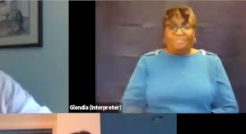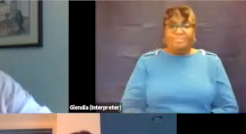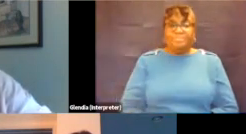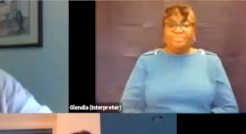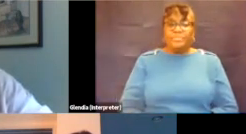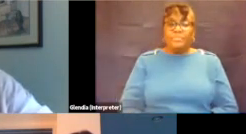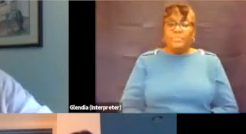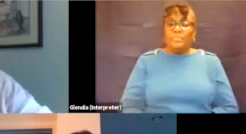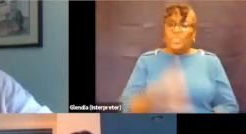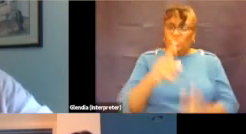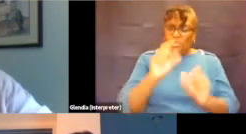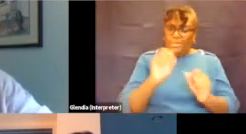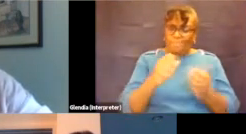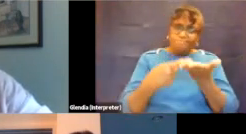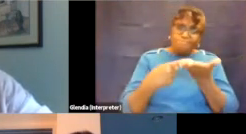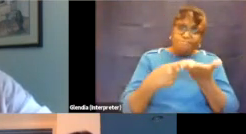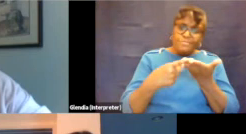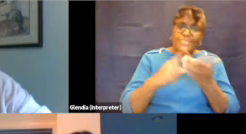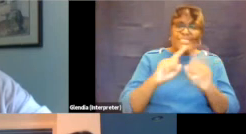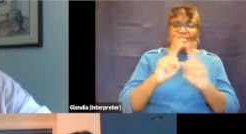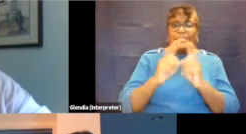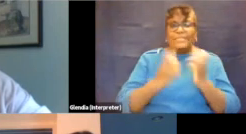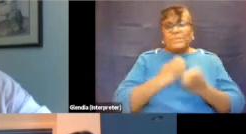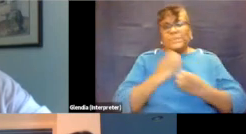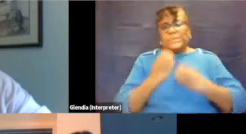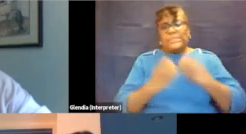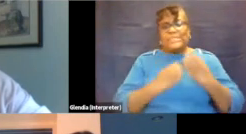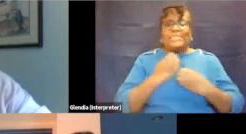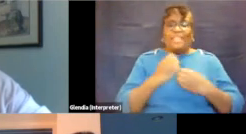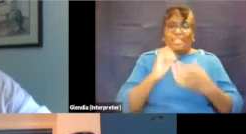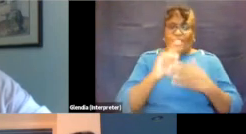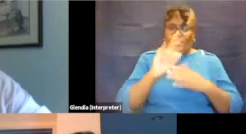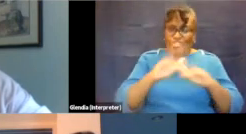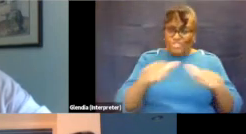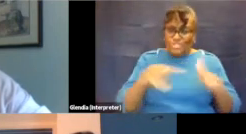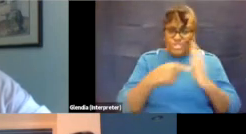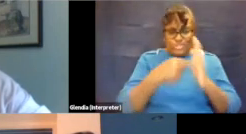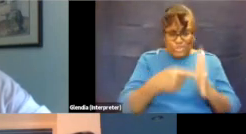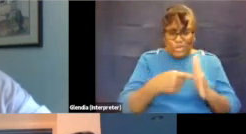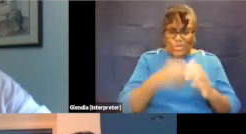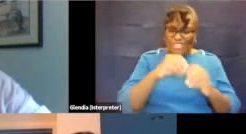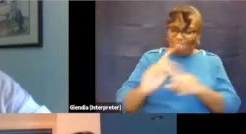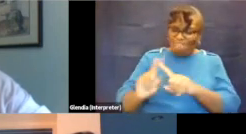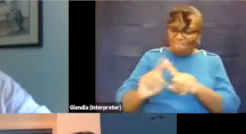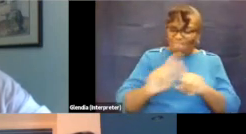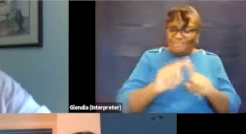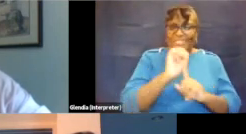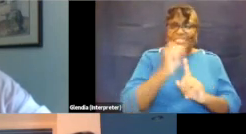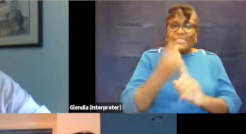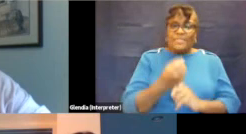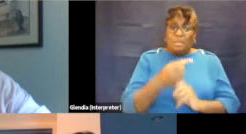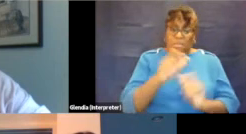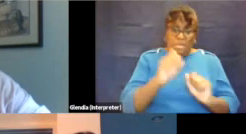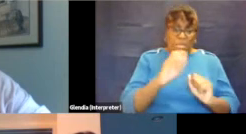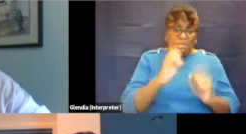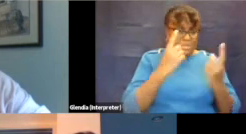Talk about different emotions your child shows in situations. This can be success stories or when it was really challenging. Discussing this